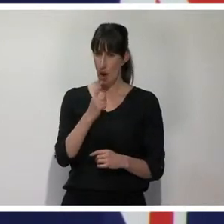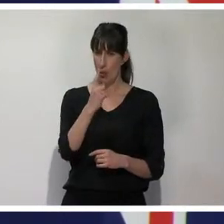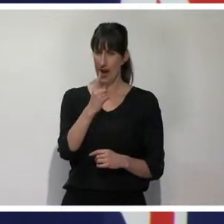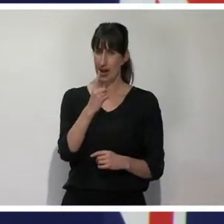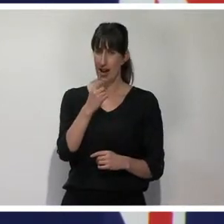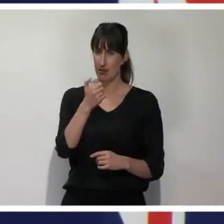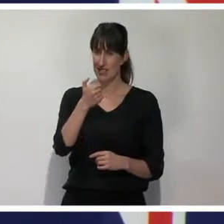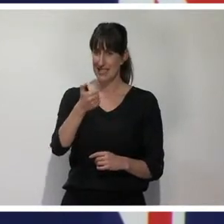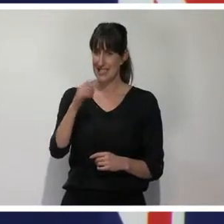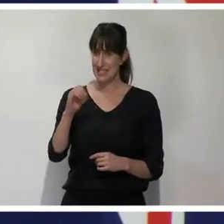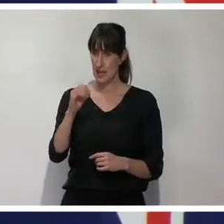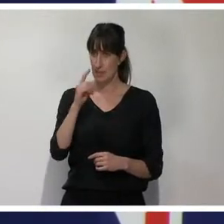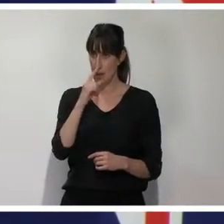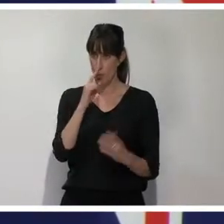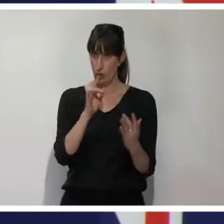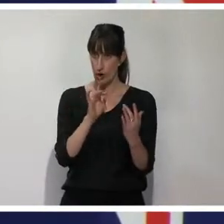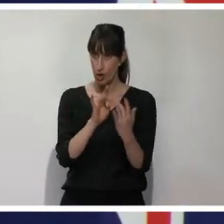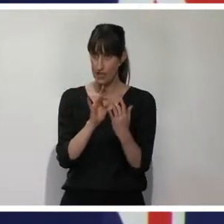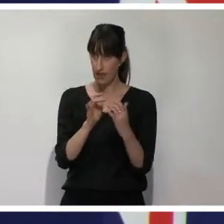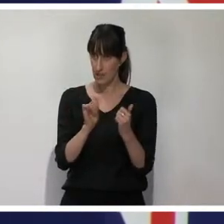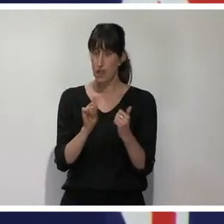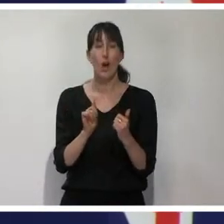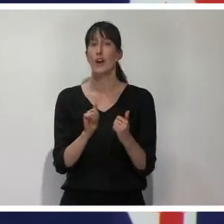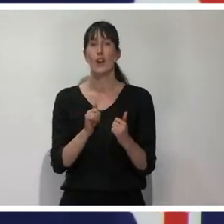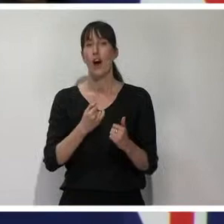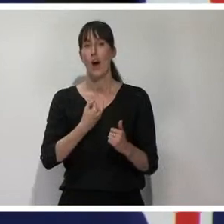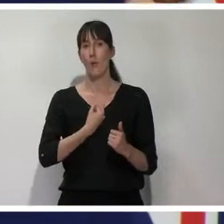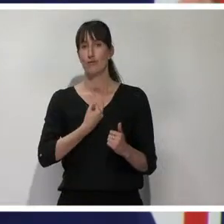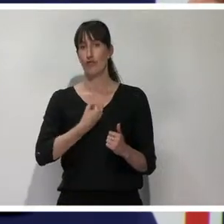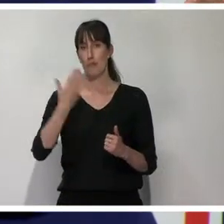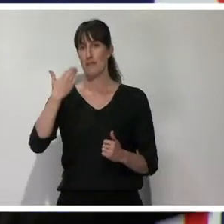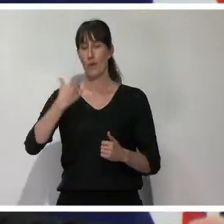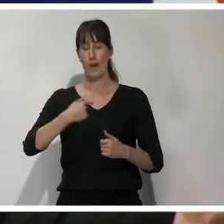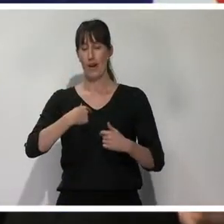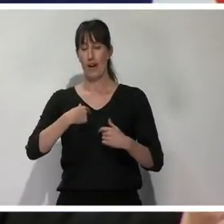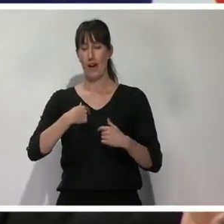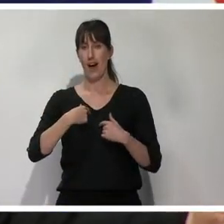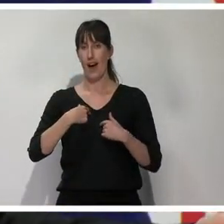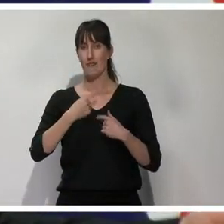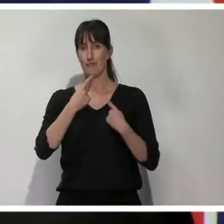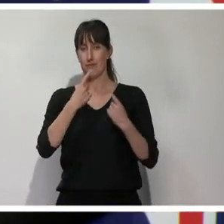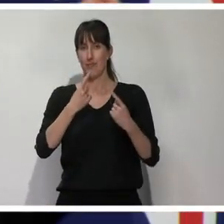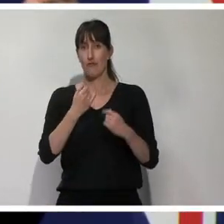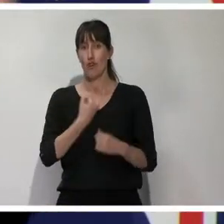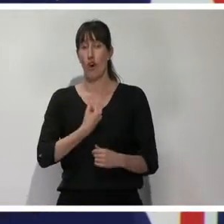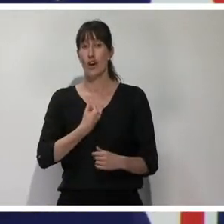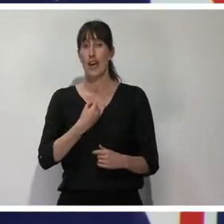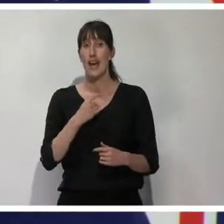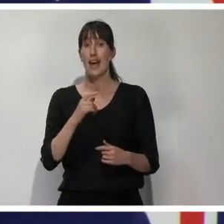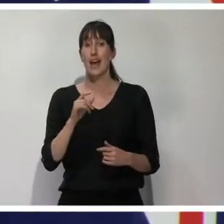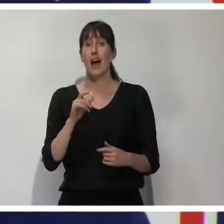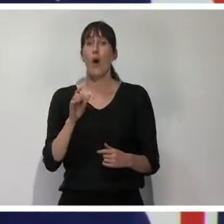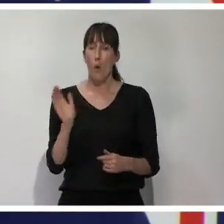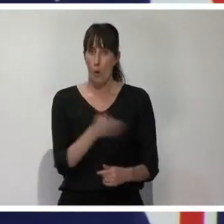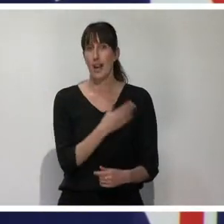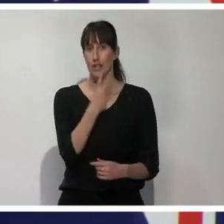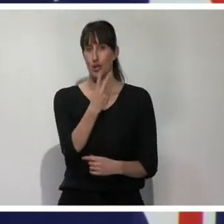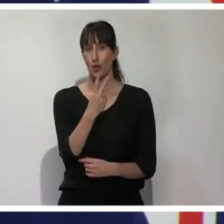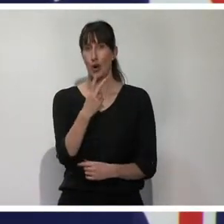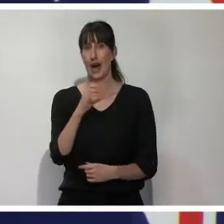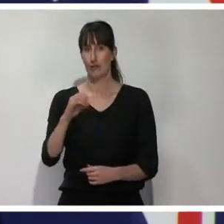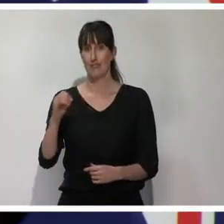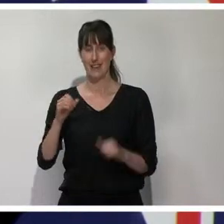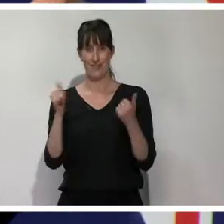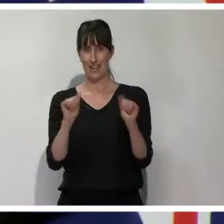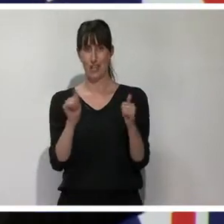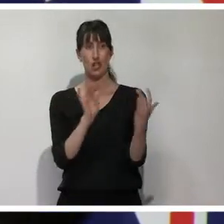been contacted. And keeping in mind, of course, that was the third, because of course the workplaces themselves have contacted, the contact tracers have